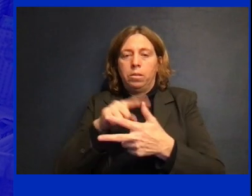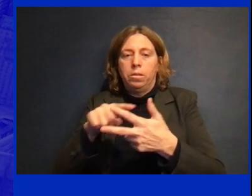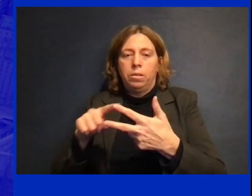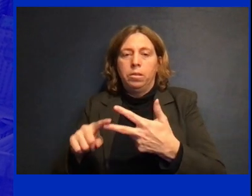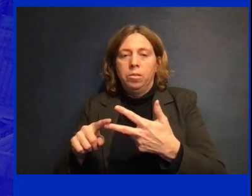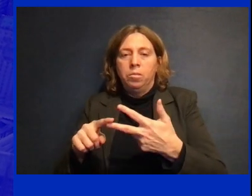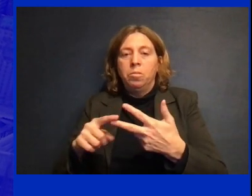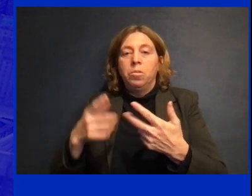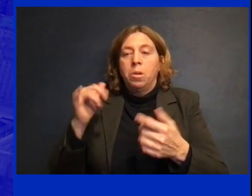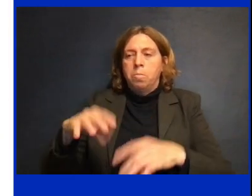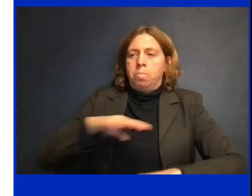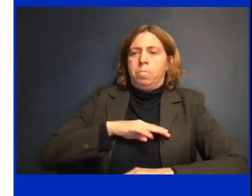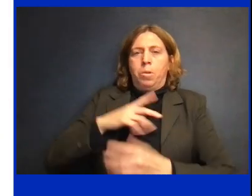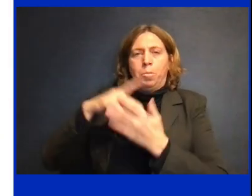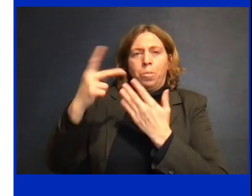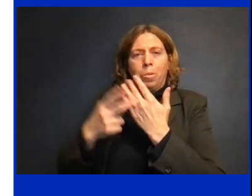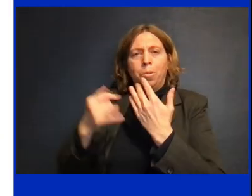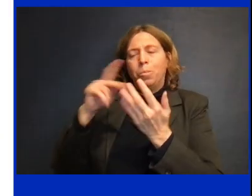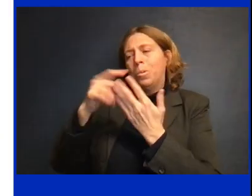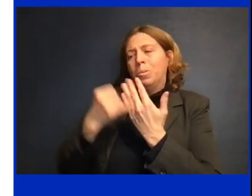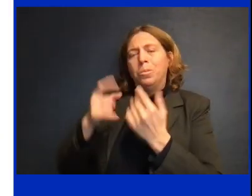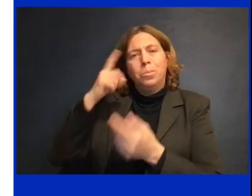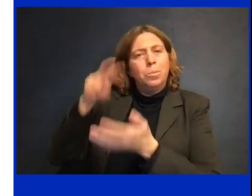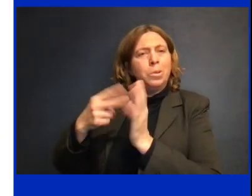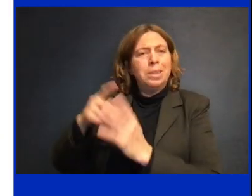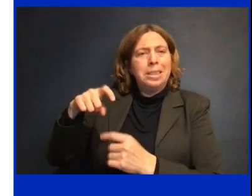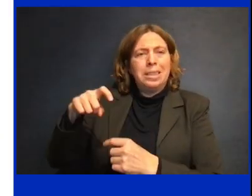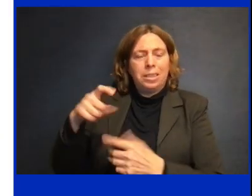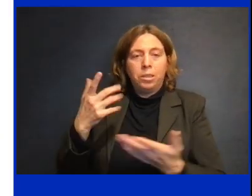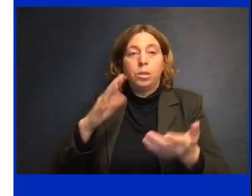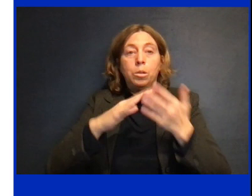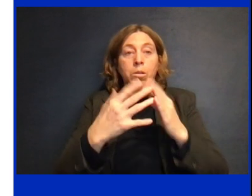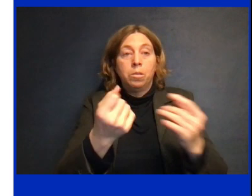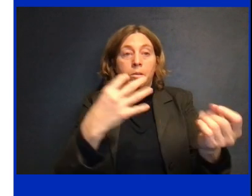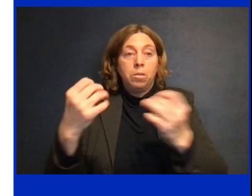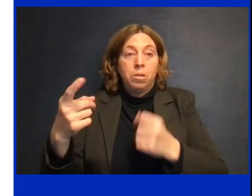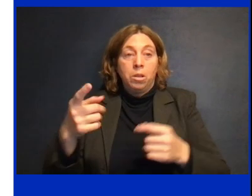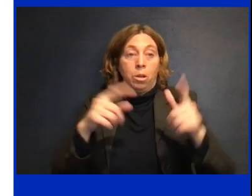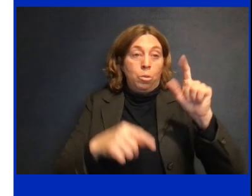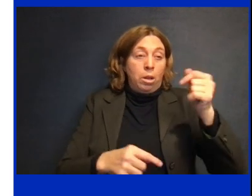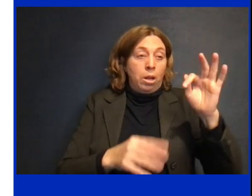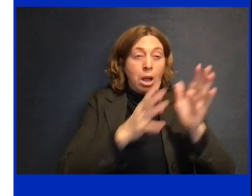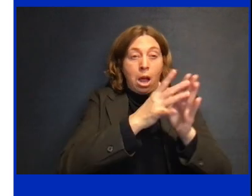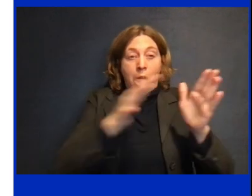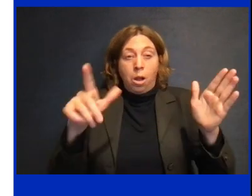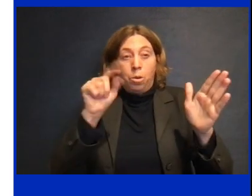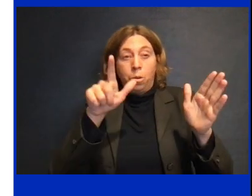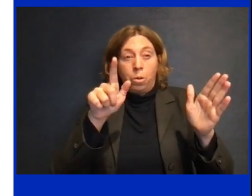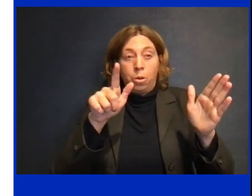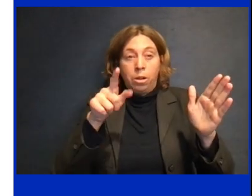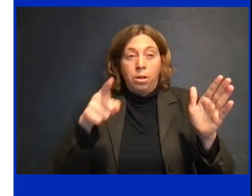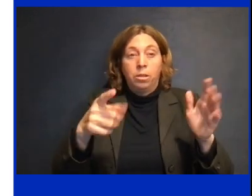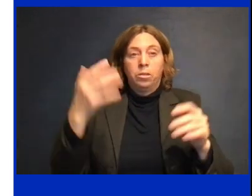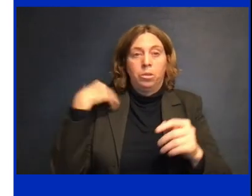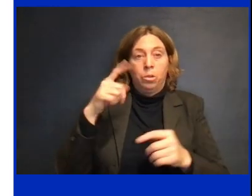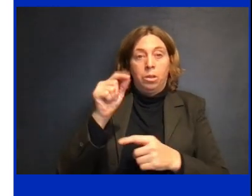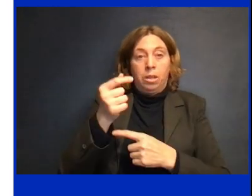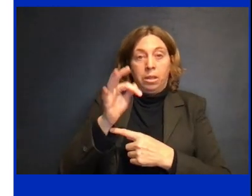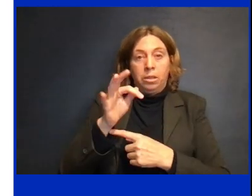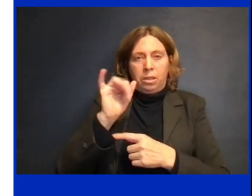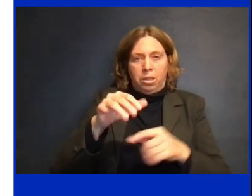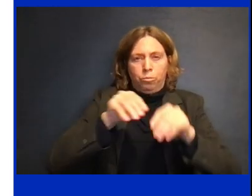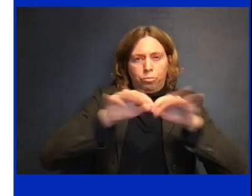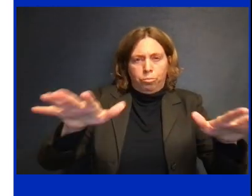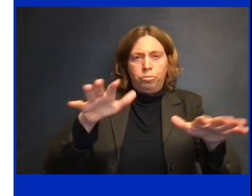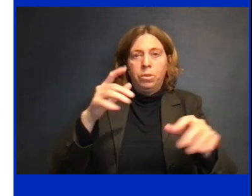the project purpose and need. These 3 alternatives were: split operations between a rehabilitated bus terminal